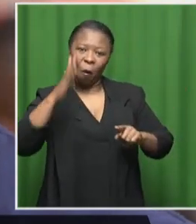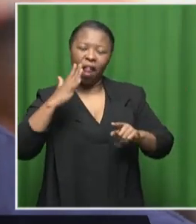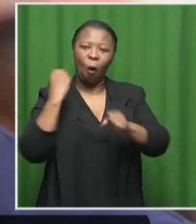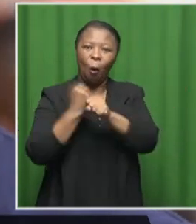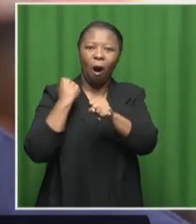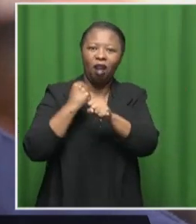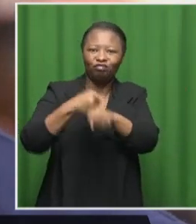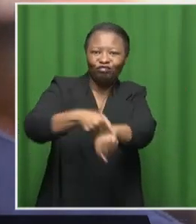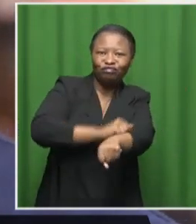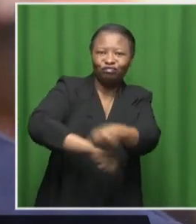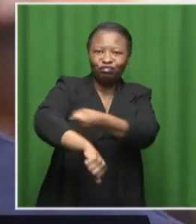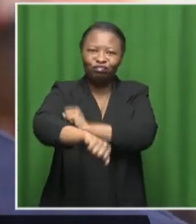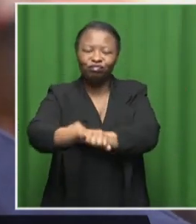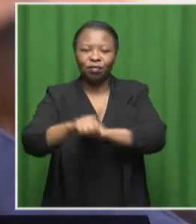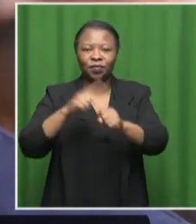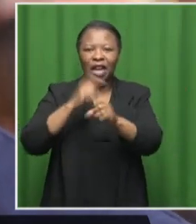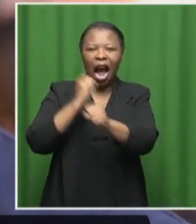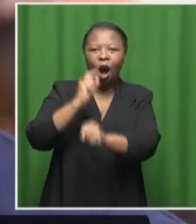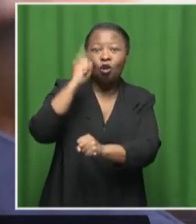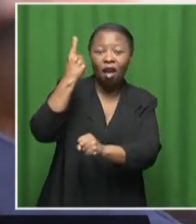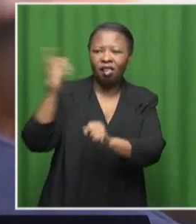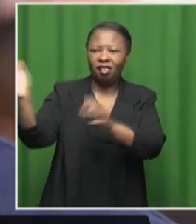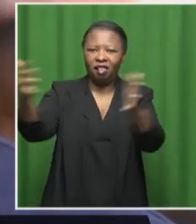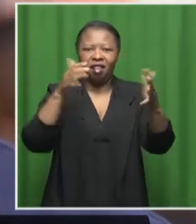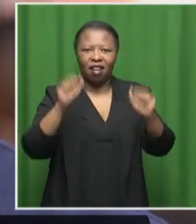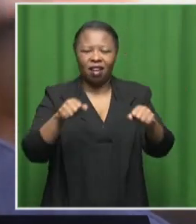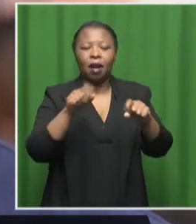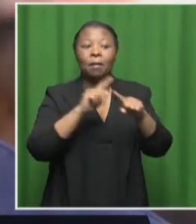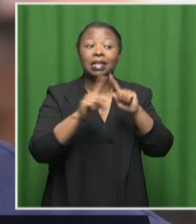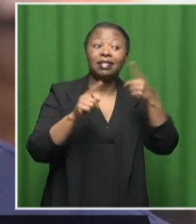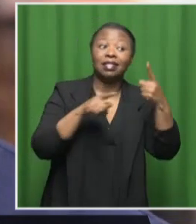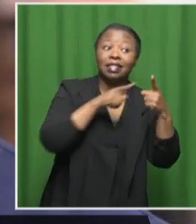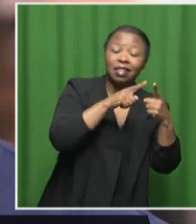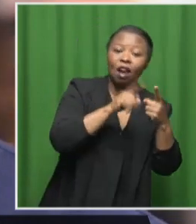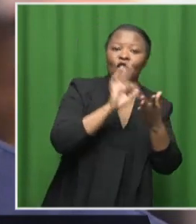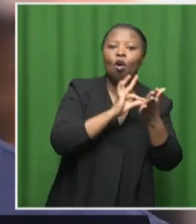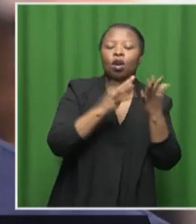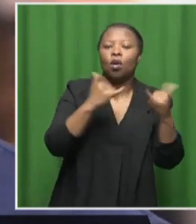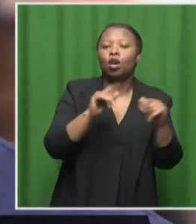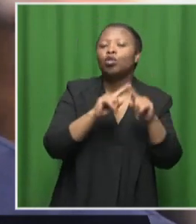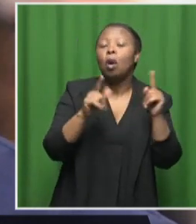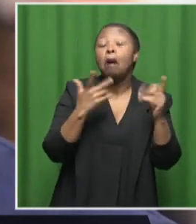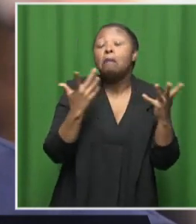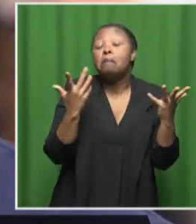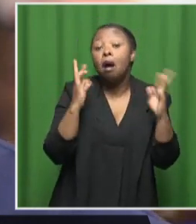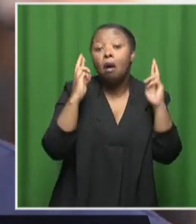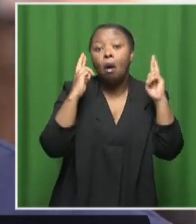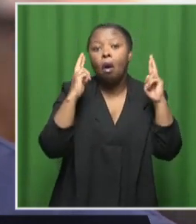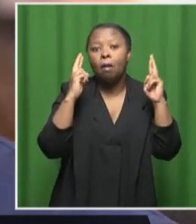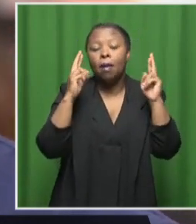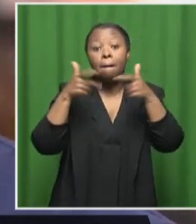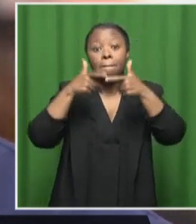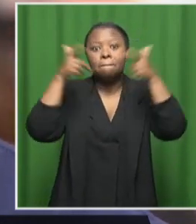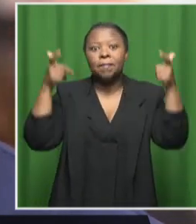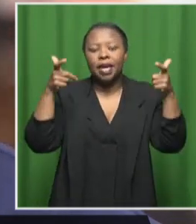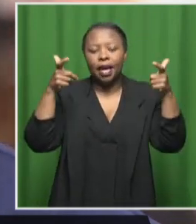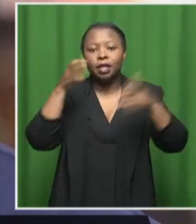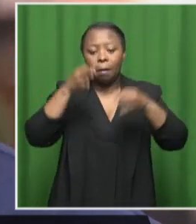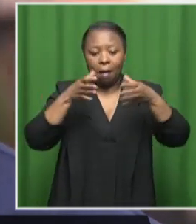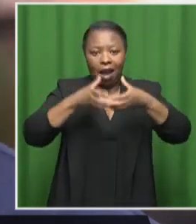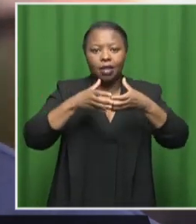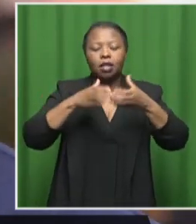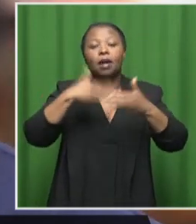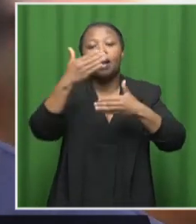and attract Gautengers who has not yet voted for the party, so that hopefully we can emerge as the biggest party post-election